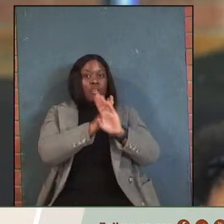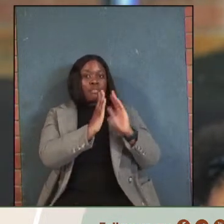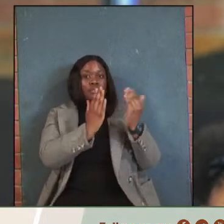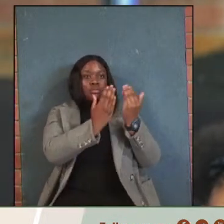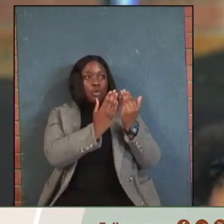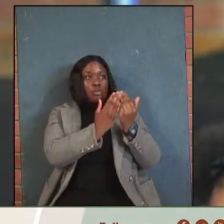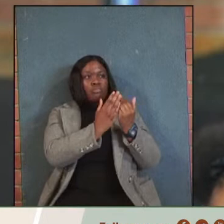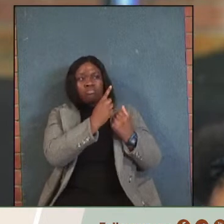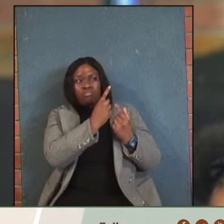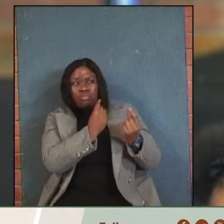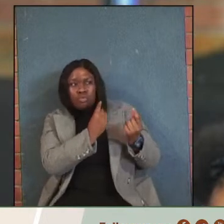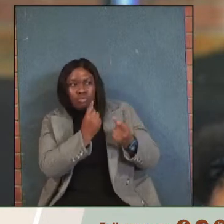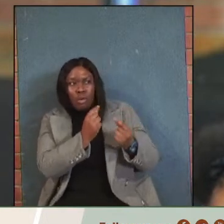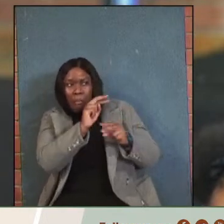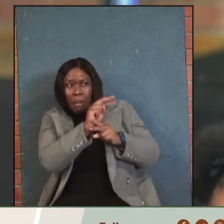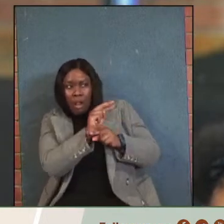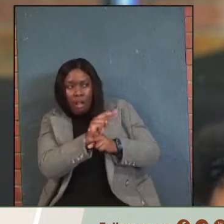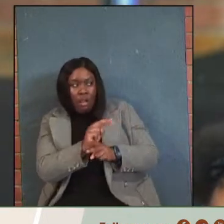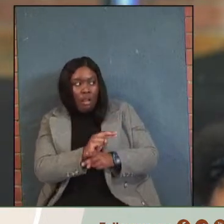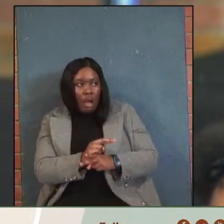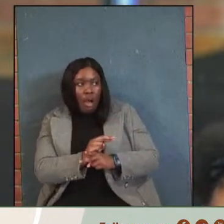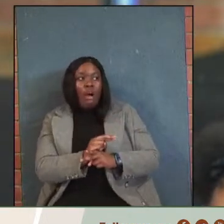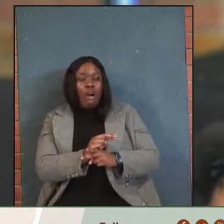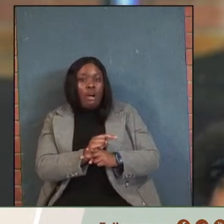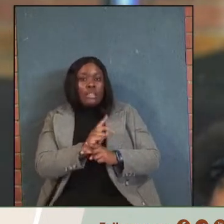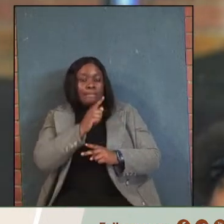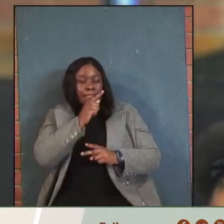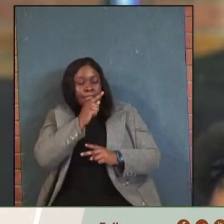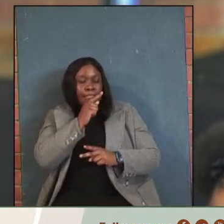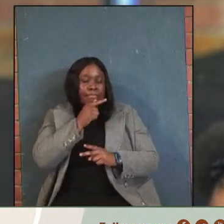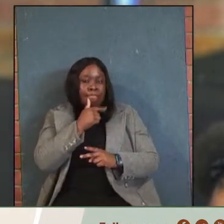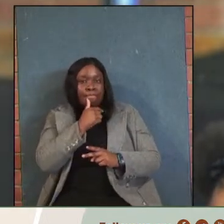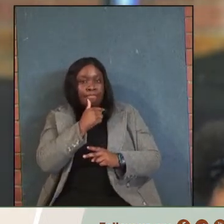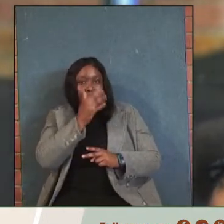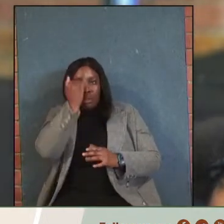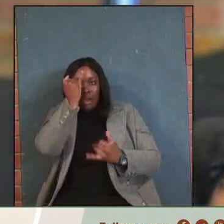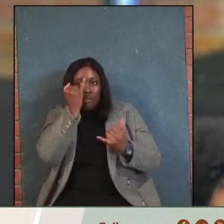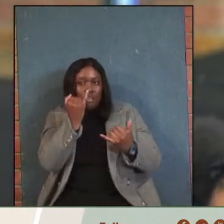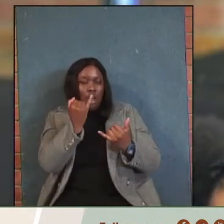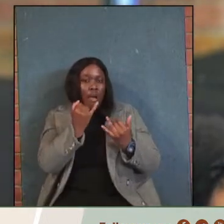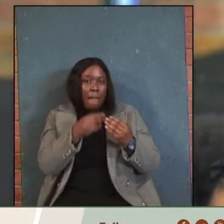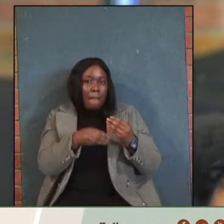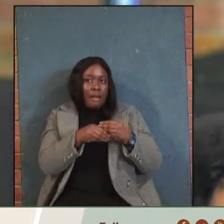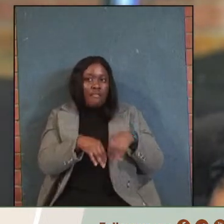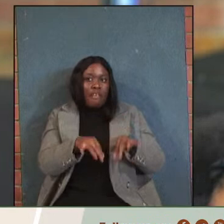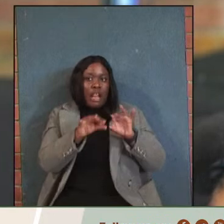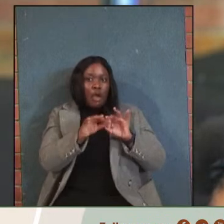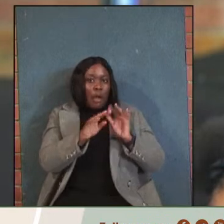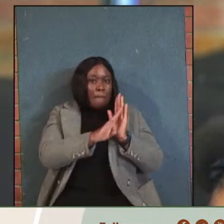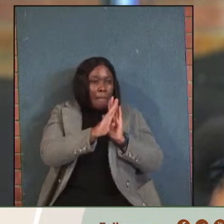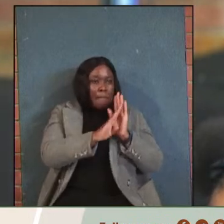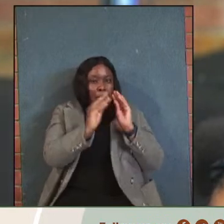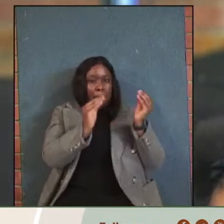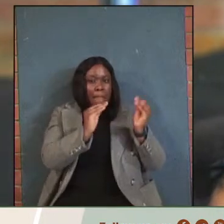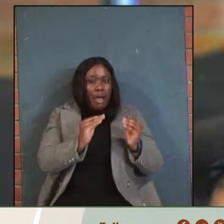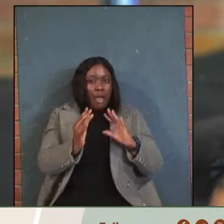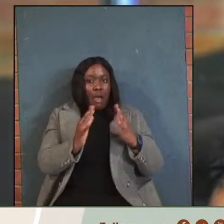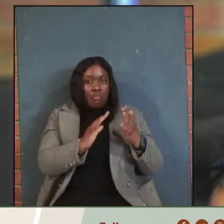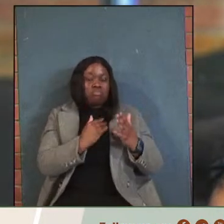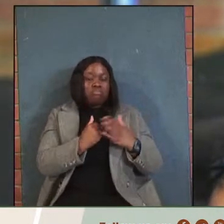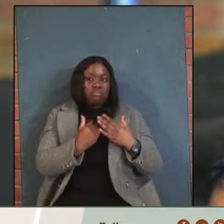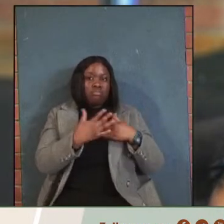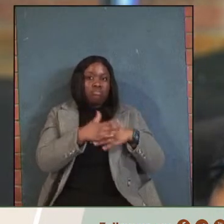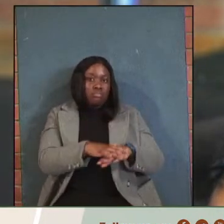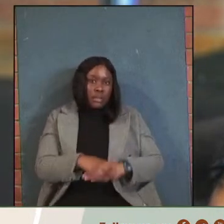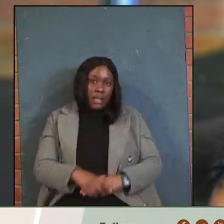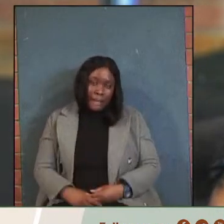what they can do to better the aftercare centers in public schools. This will also help with the understanding of how best the